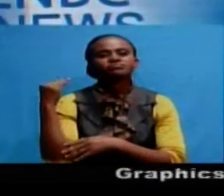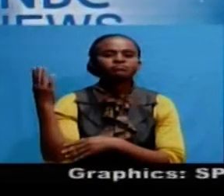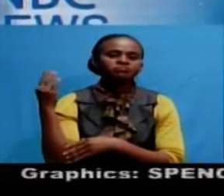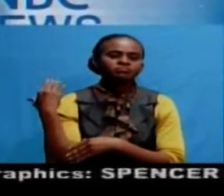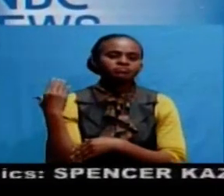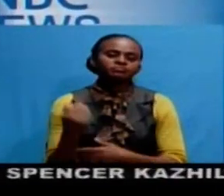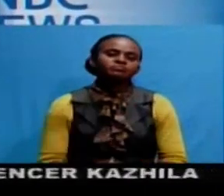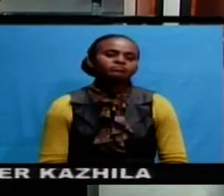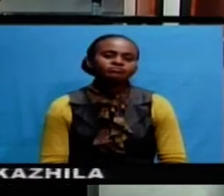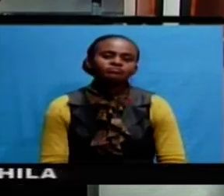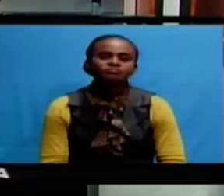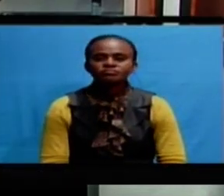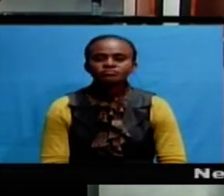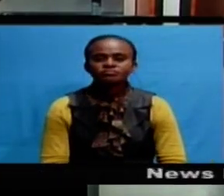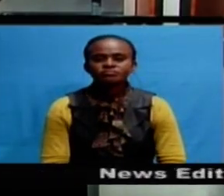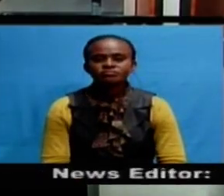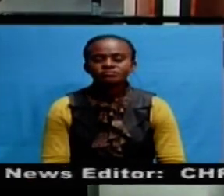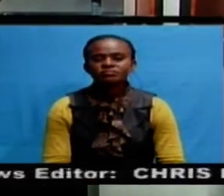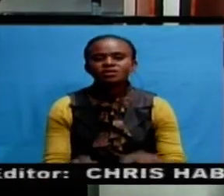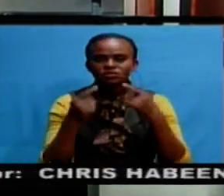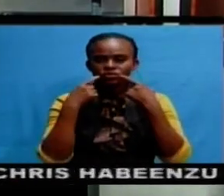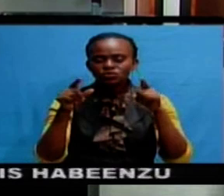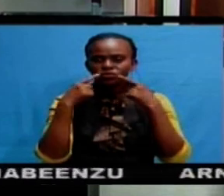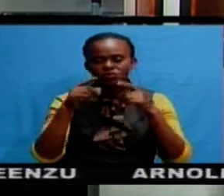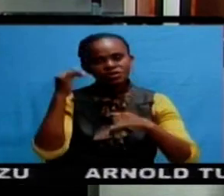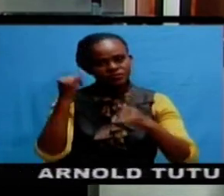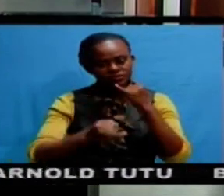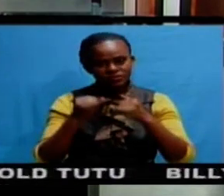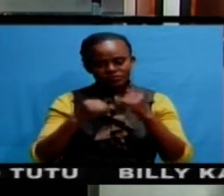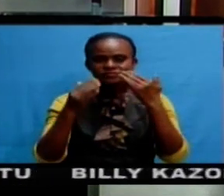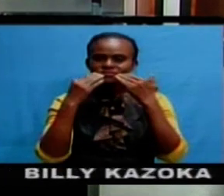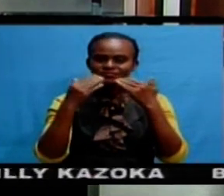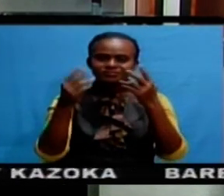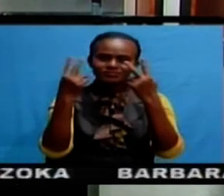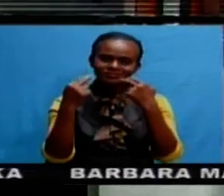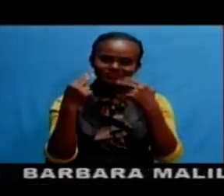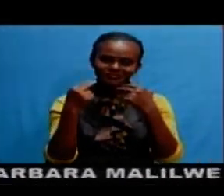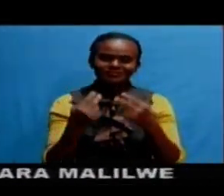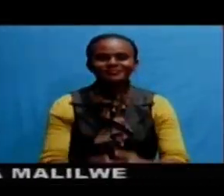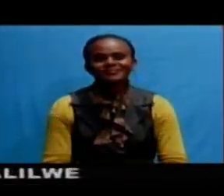That brings us to the end of the news. Thank you for watching.